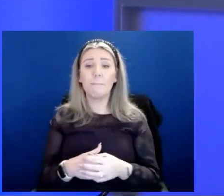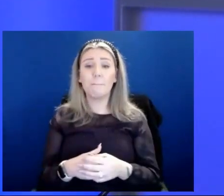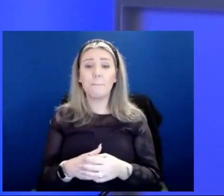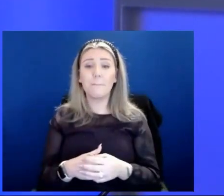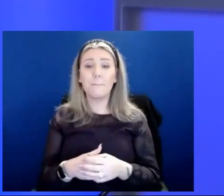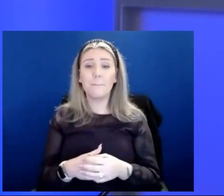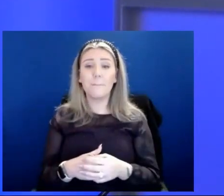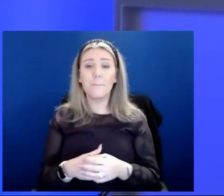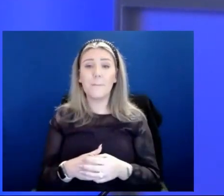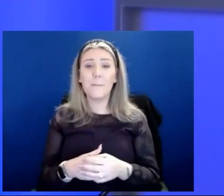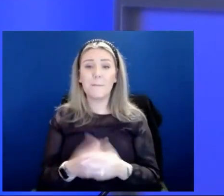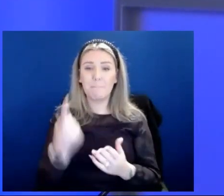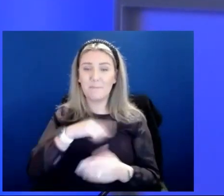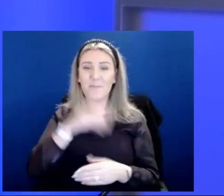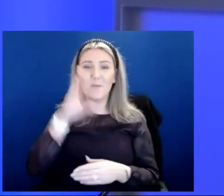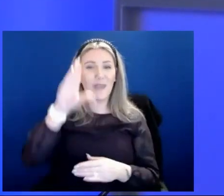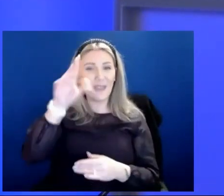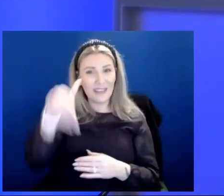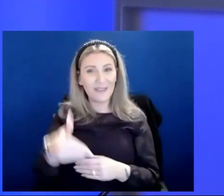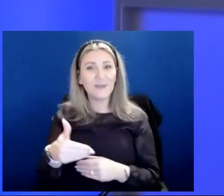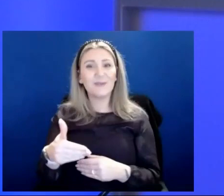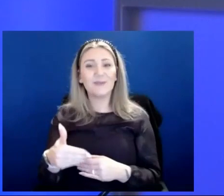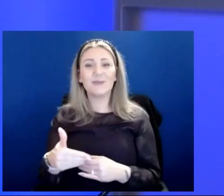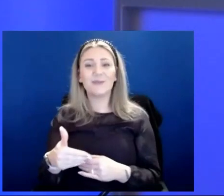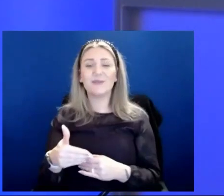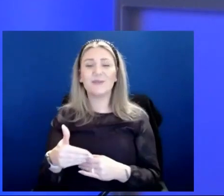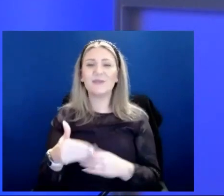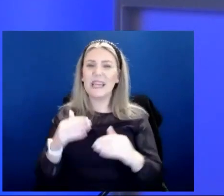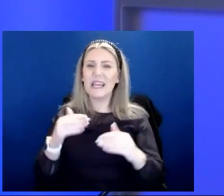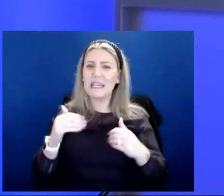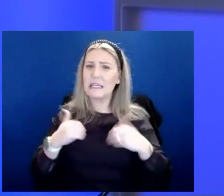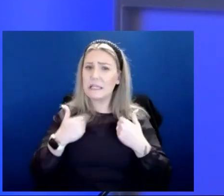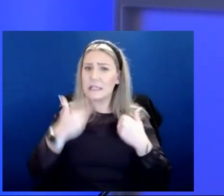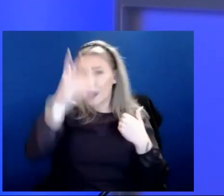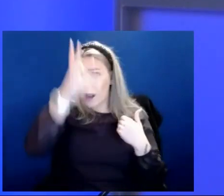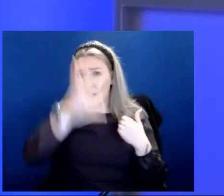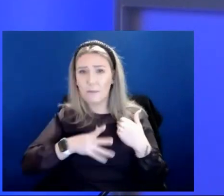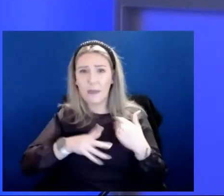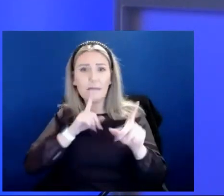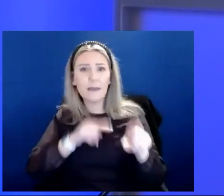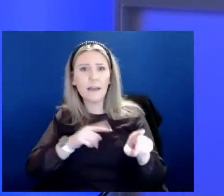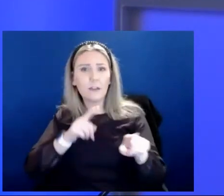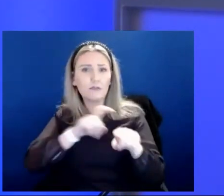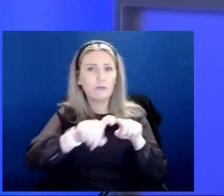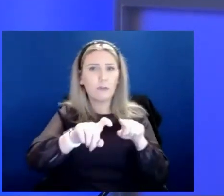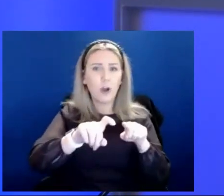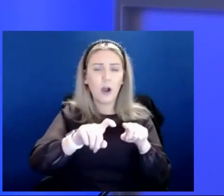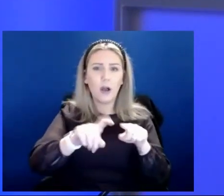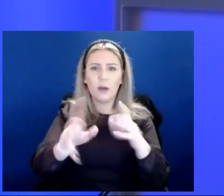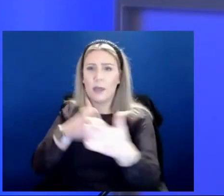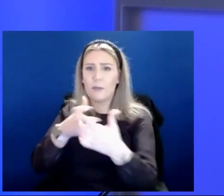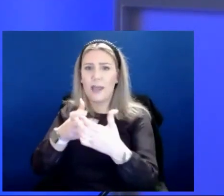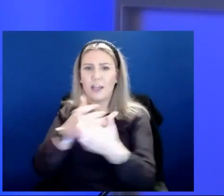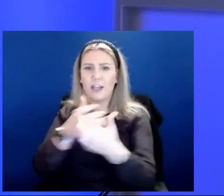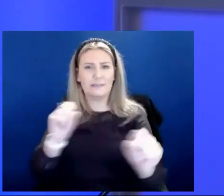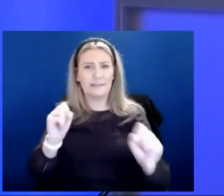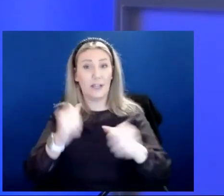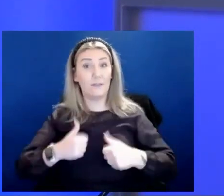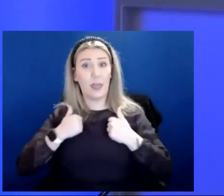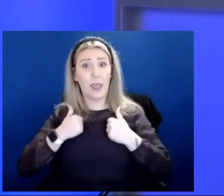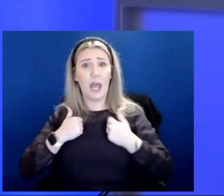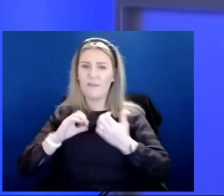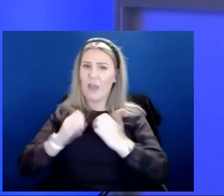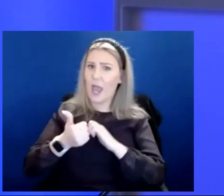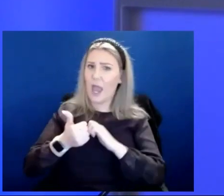we are going to introduce you to a young man who answered a call, made a match, and saved a life. And how far would you go to help